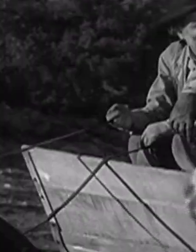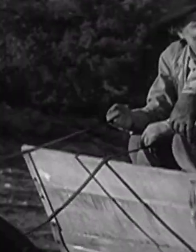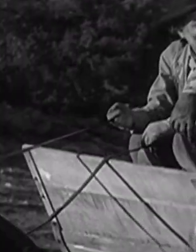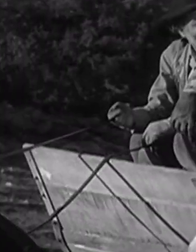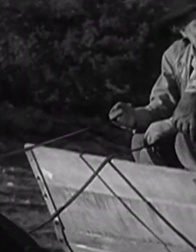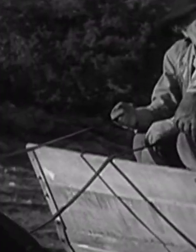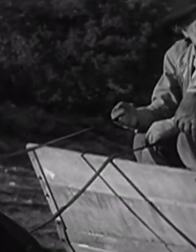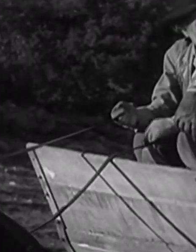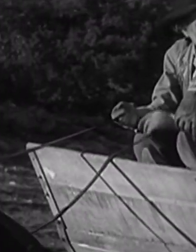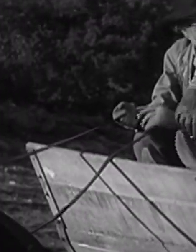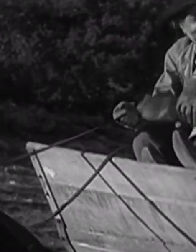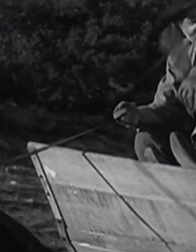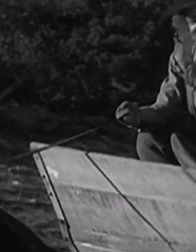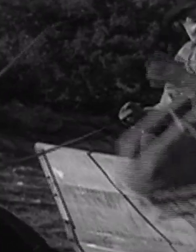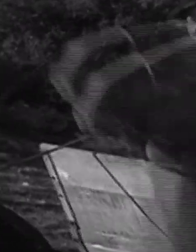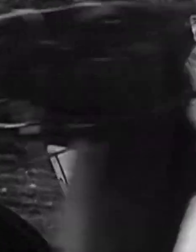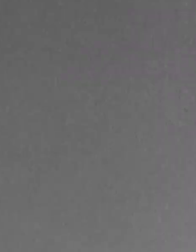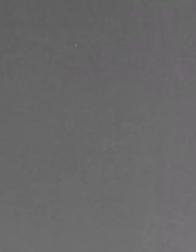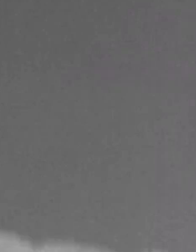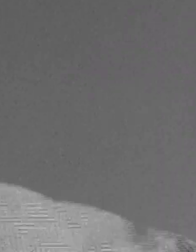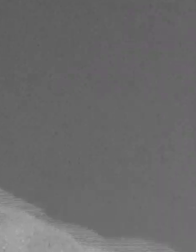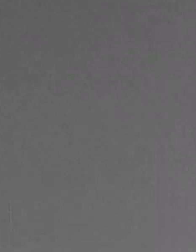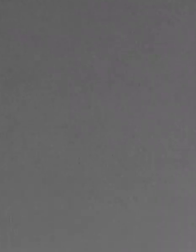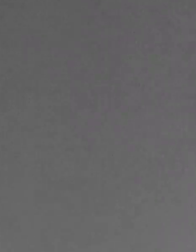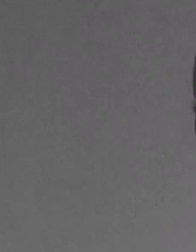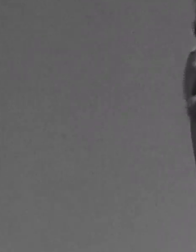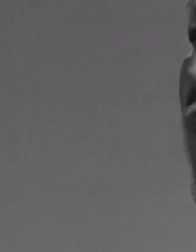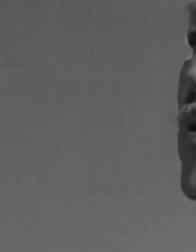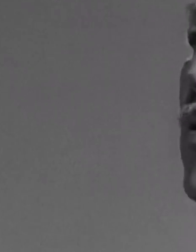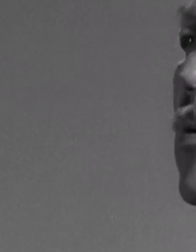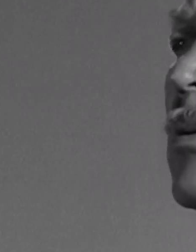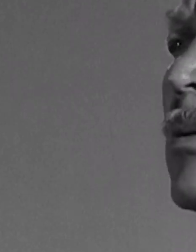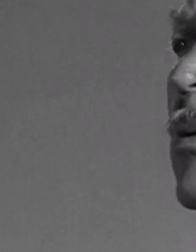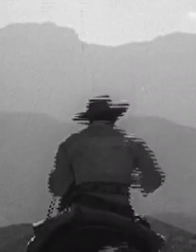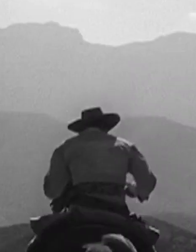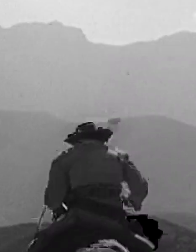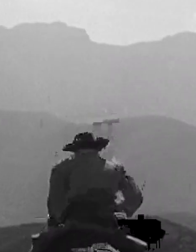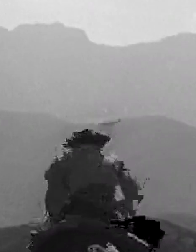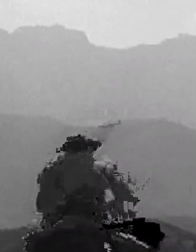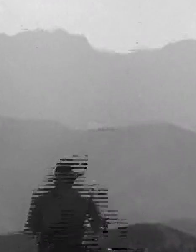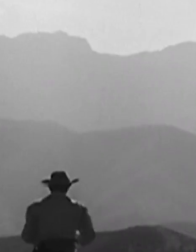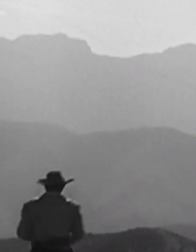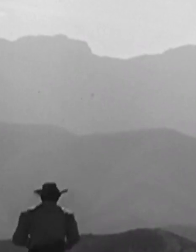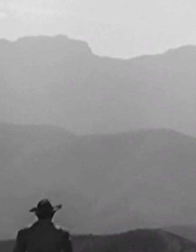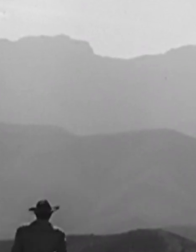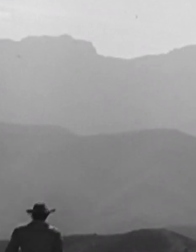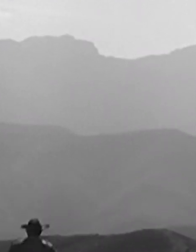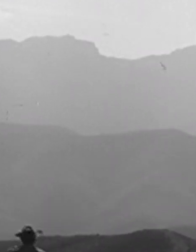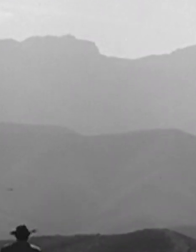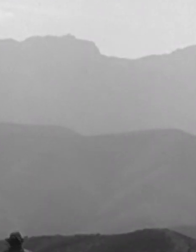hard. Okay, take care, mister. Hey, don't forget my gumdrops. Wagger!